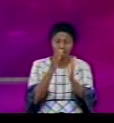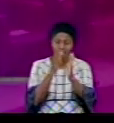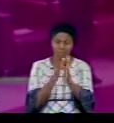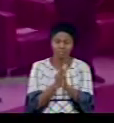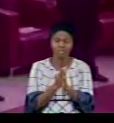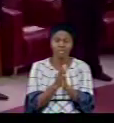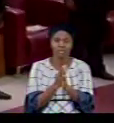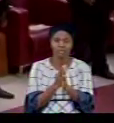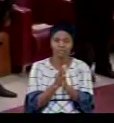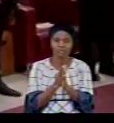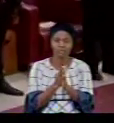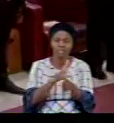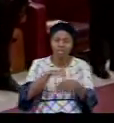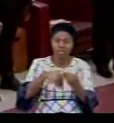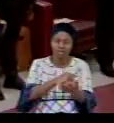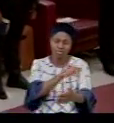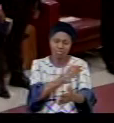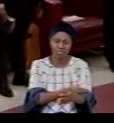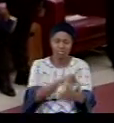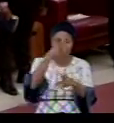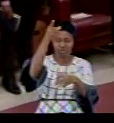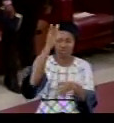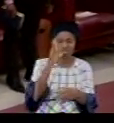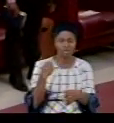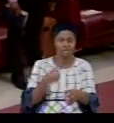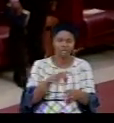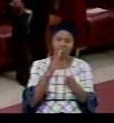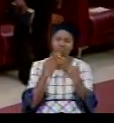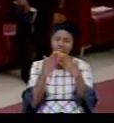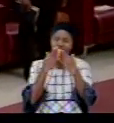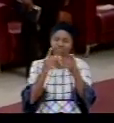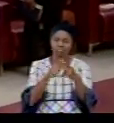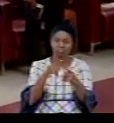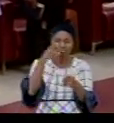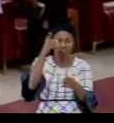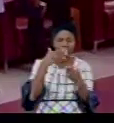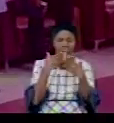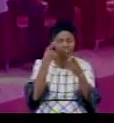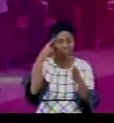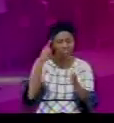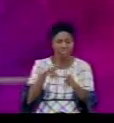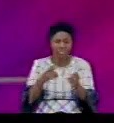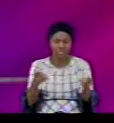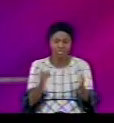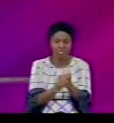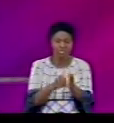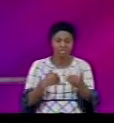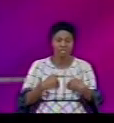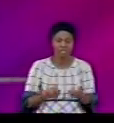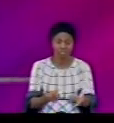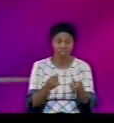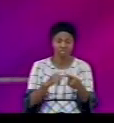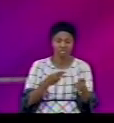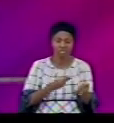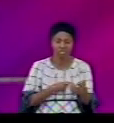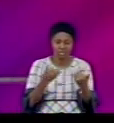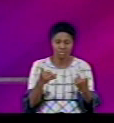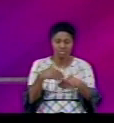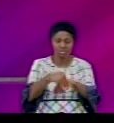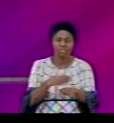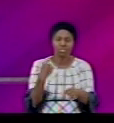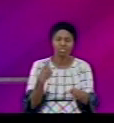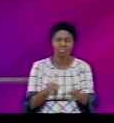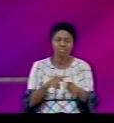Amen. Almighty God, we are grateful unto you. Thank you for the revelation that has come to us tonight. The